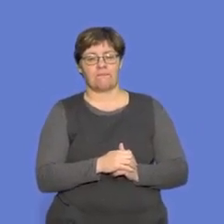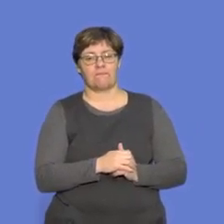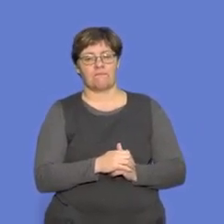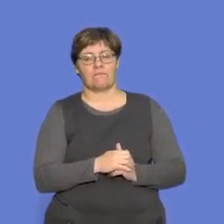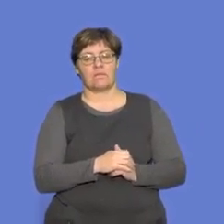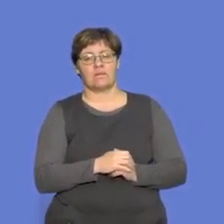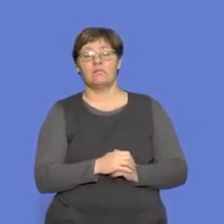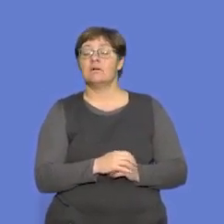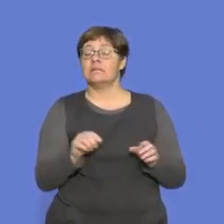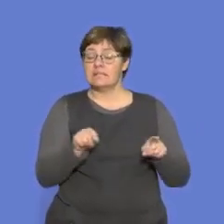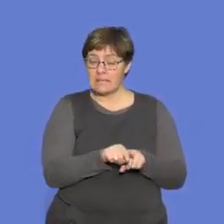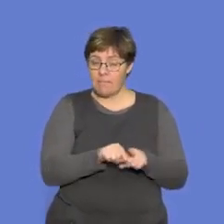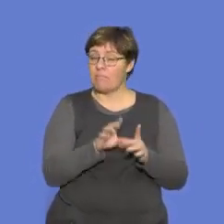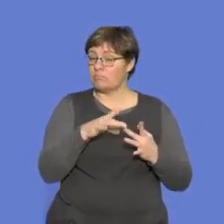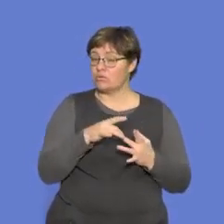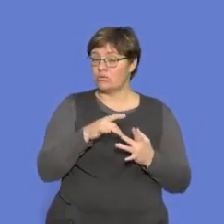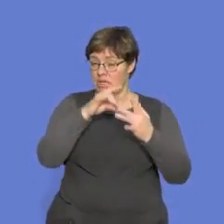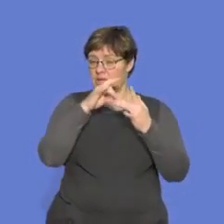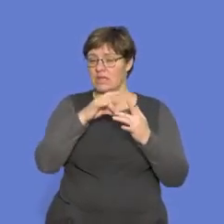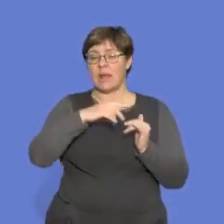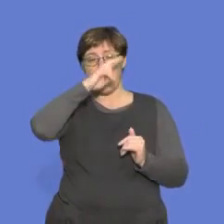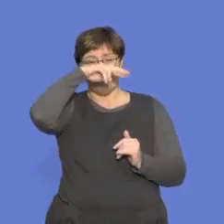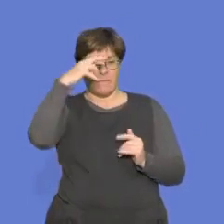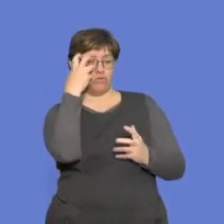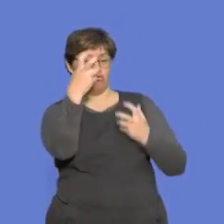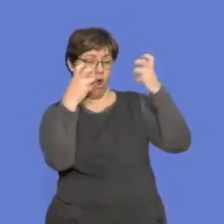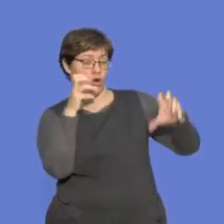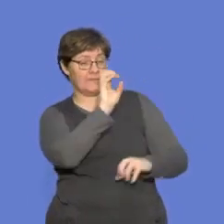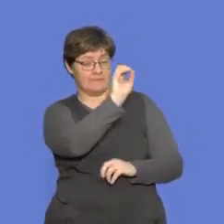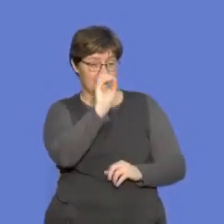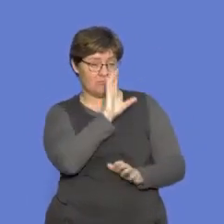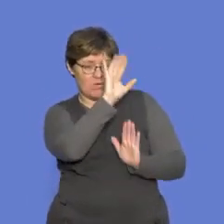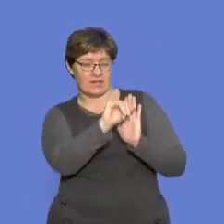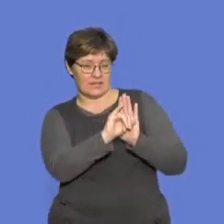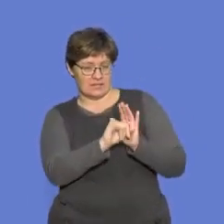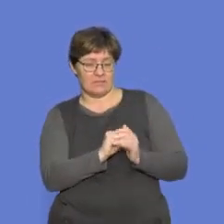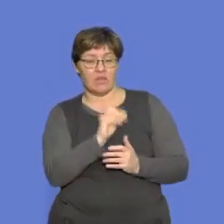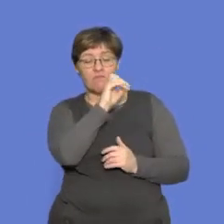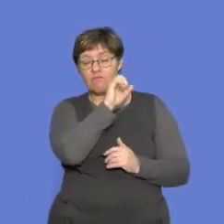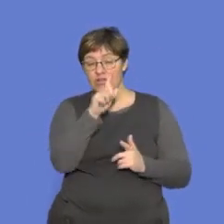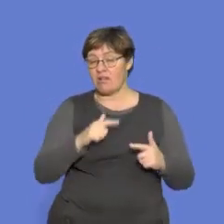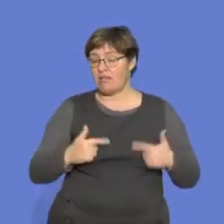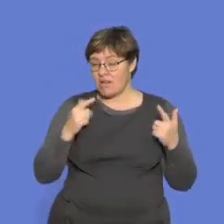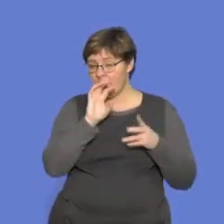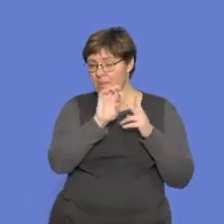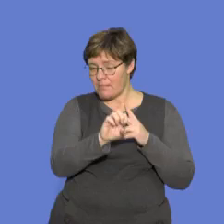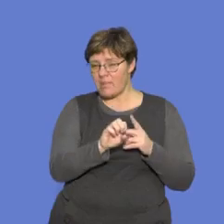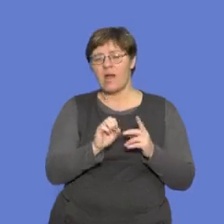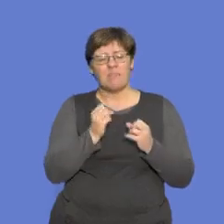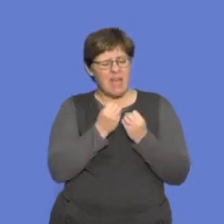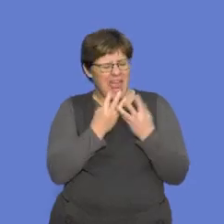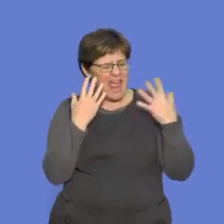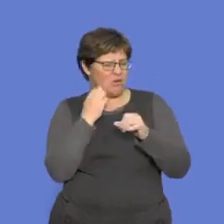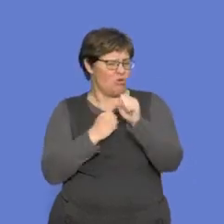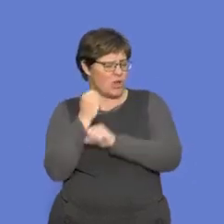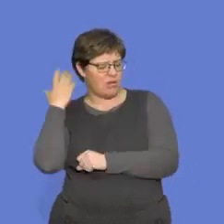got some unique rock paintings that we're able to identify. There's fossil evidence of life forms that have existed many years ago, and they